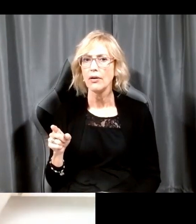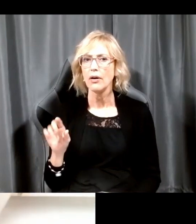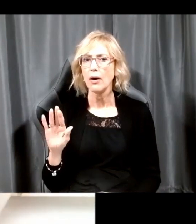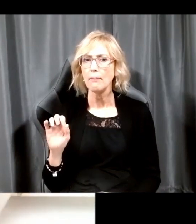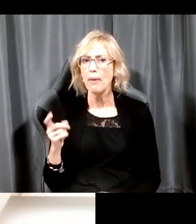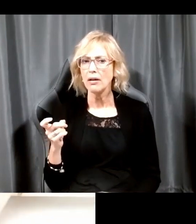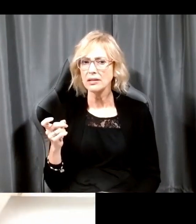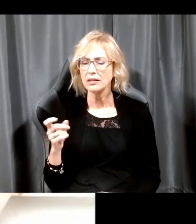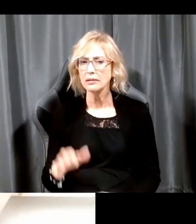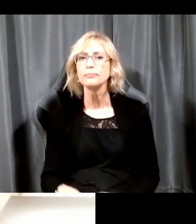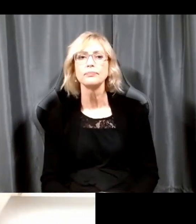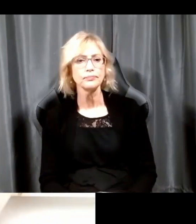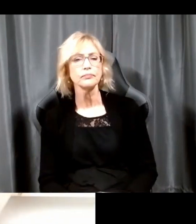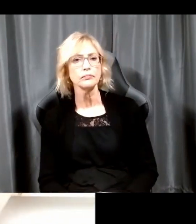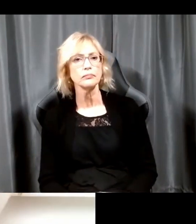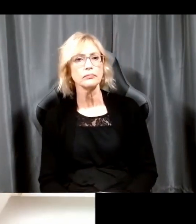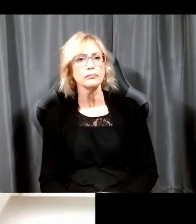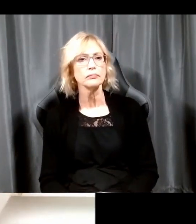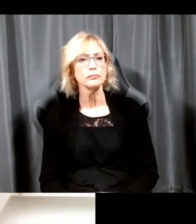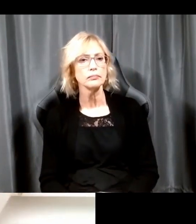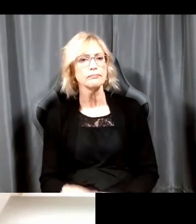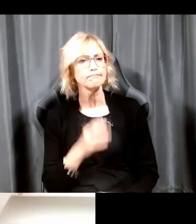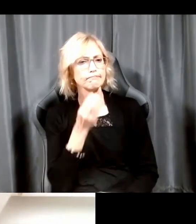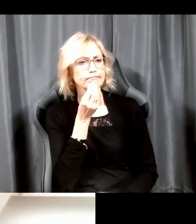Yeah, let me go see.